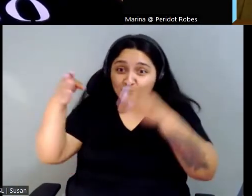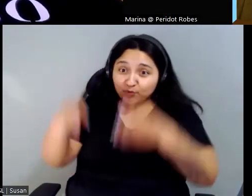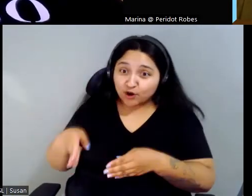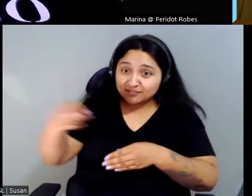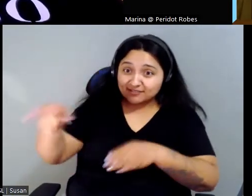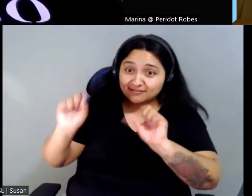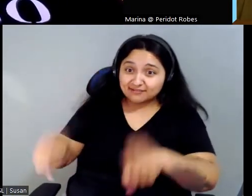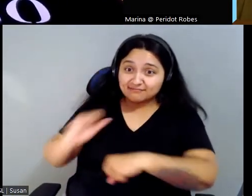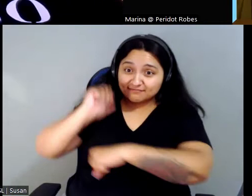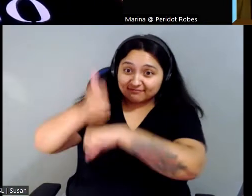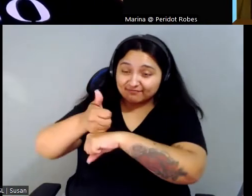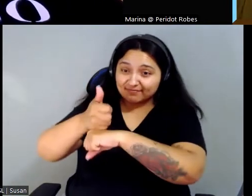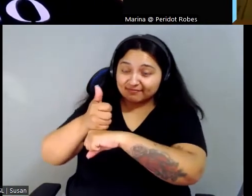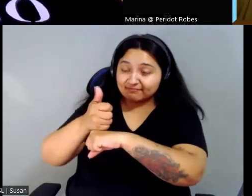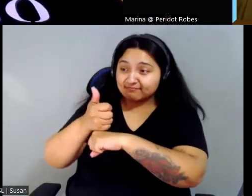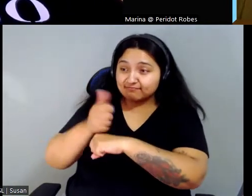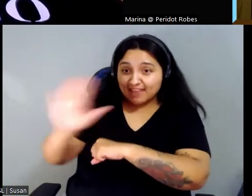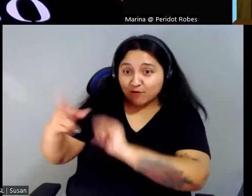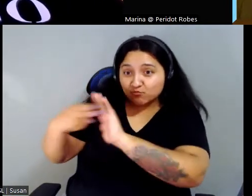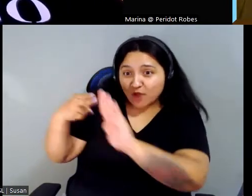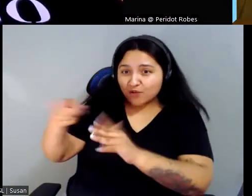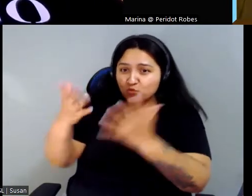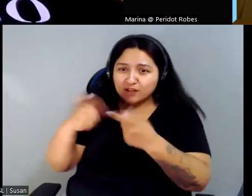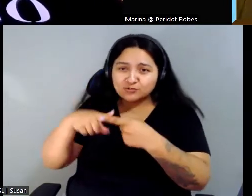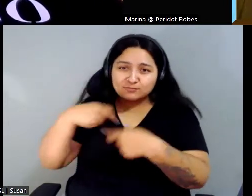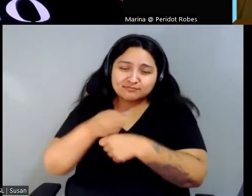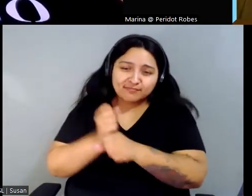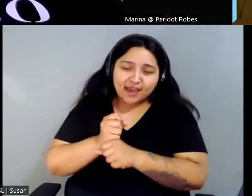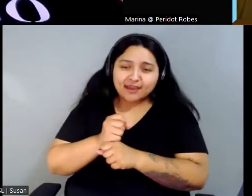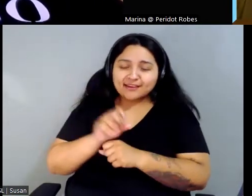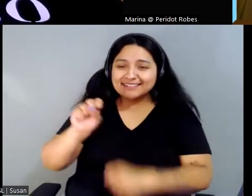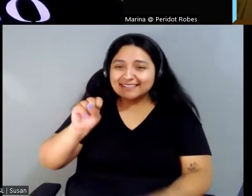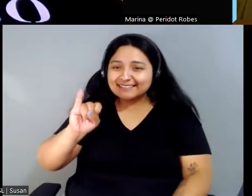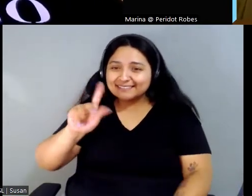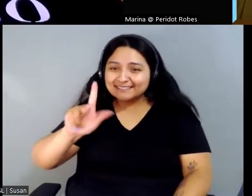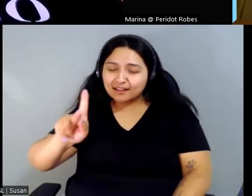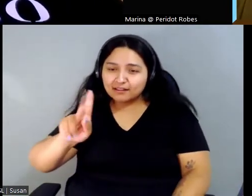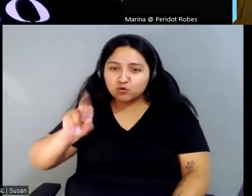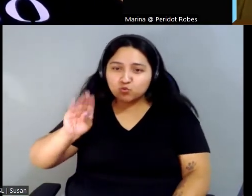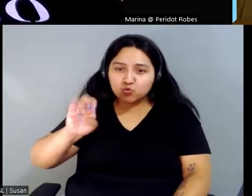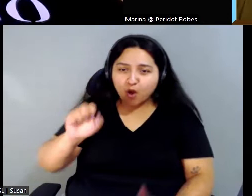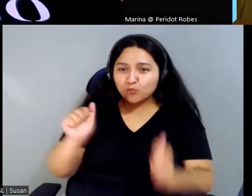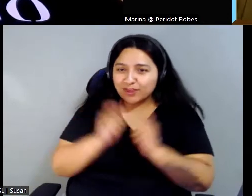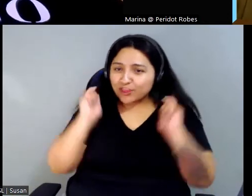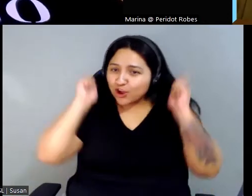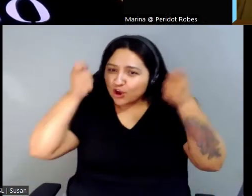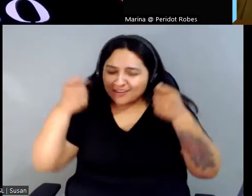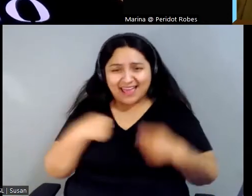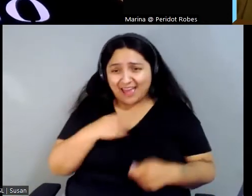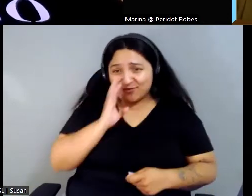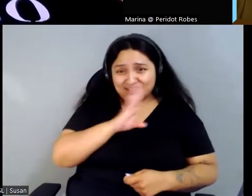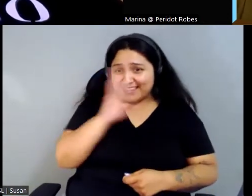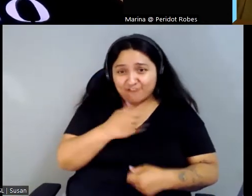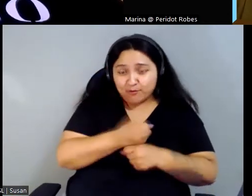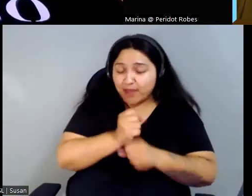to make, you know, a lavender silk, you know, short robe with a hood that I'm never going to make, then cool, go